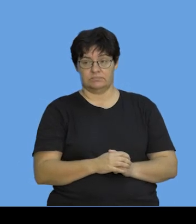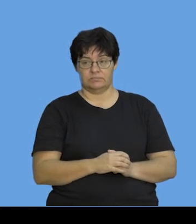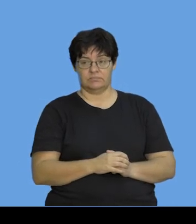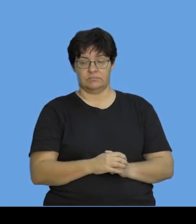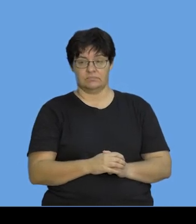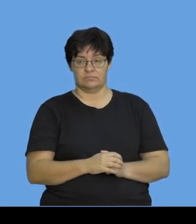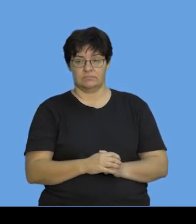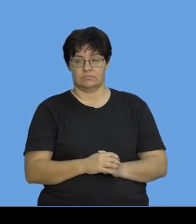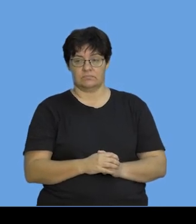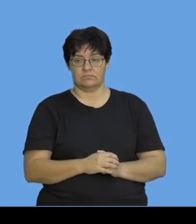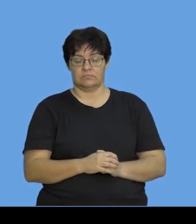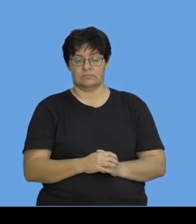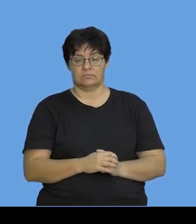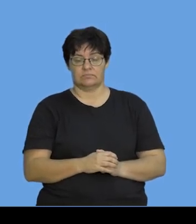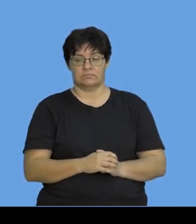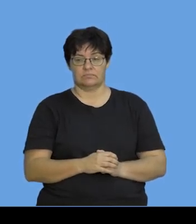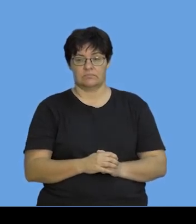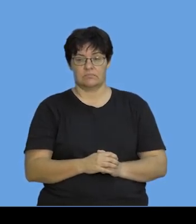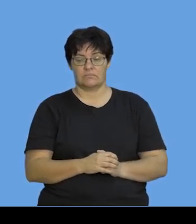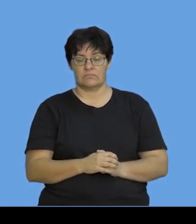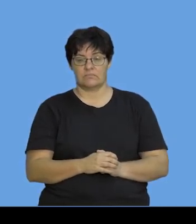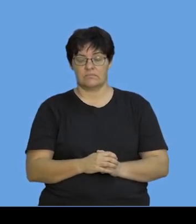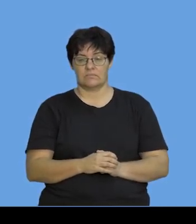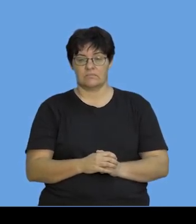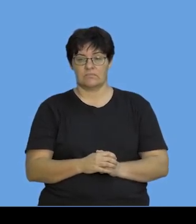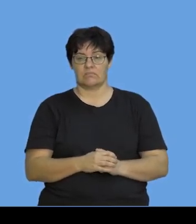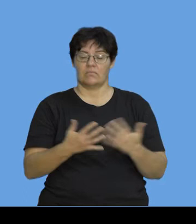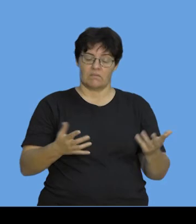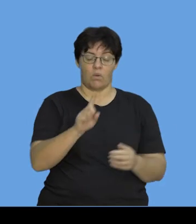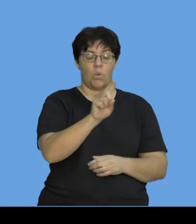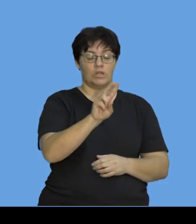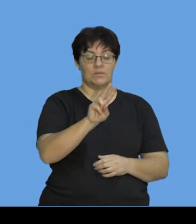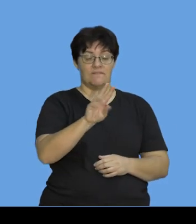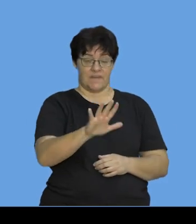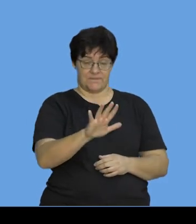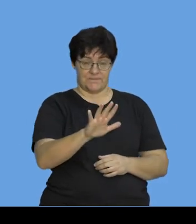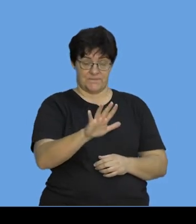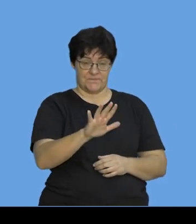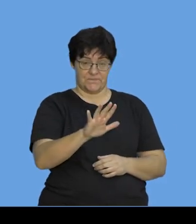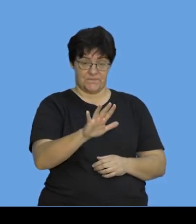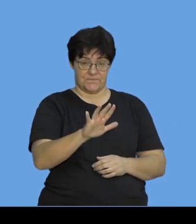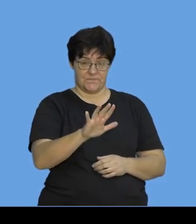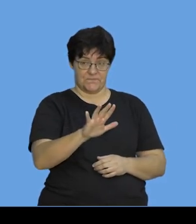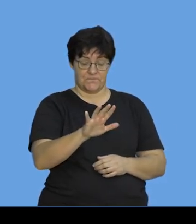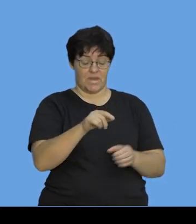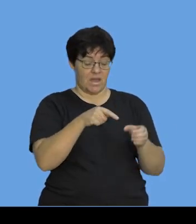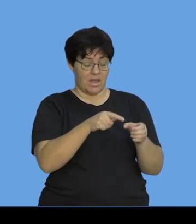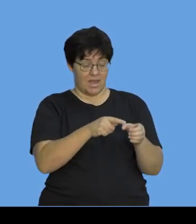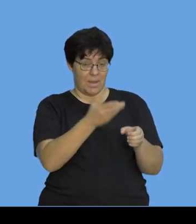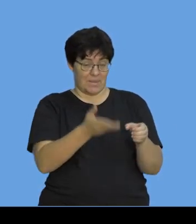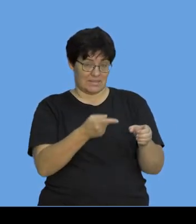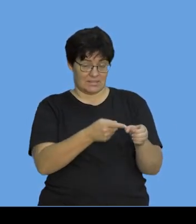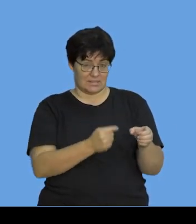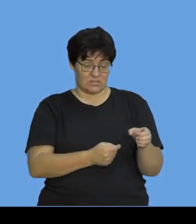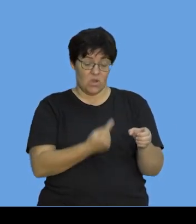right? Now, if 125 is the mass of the sample, now every mole of methanol gives